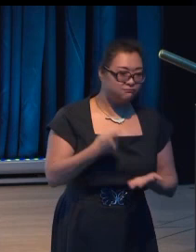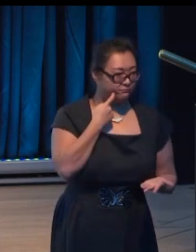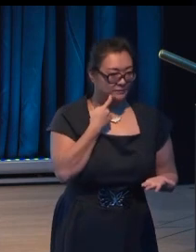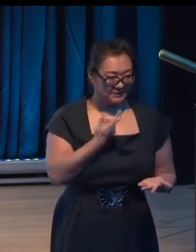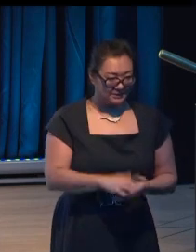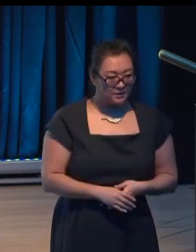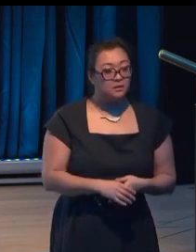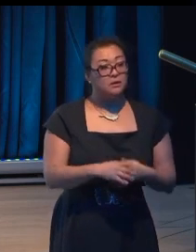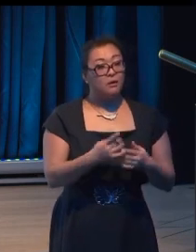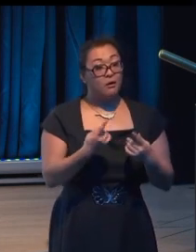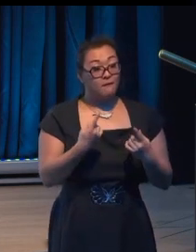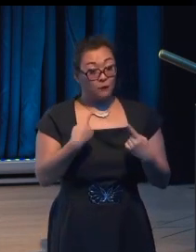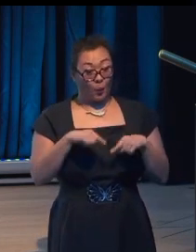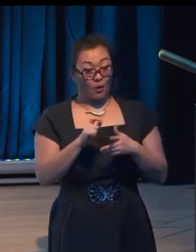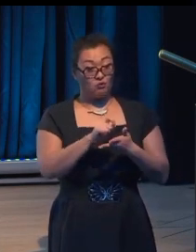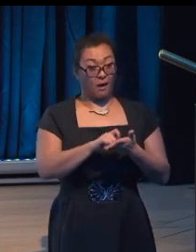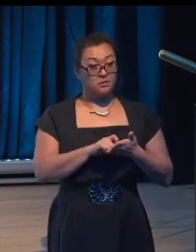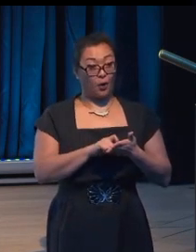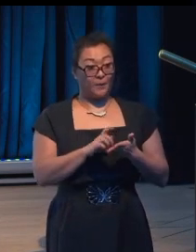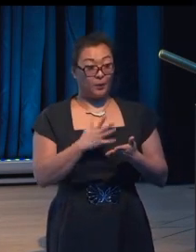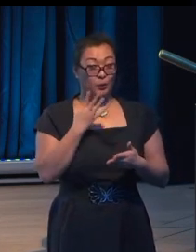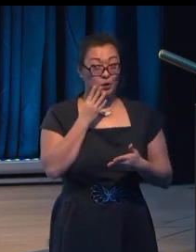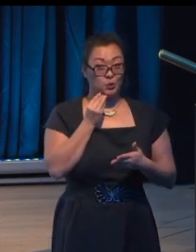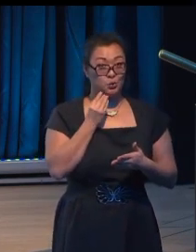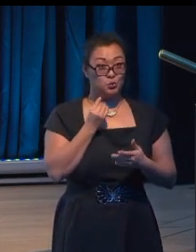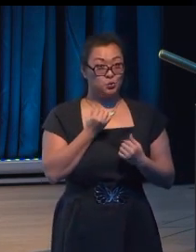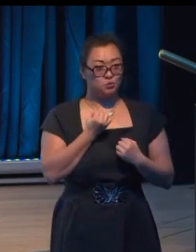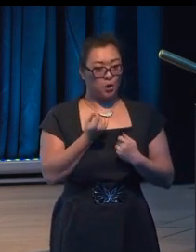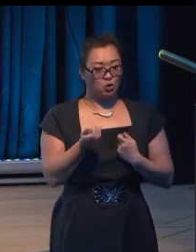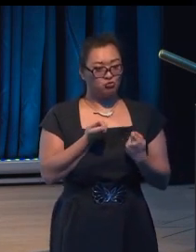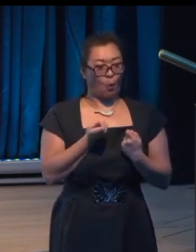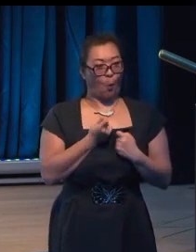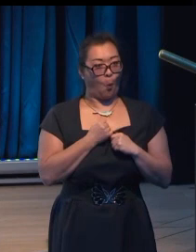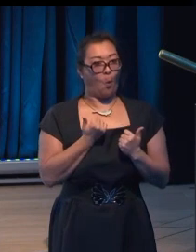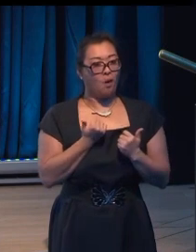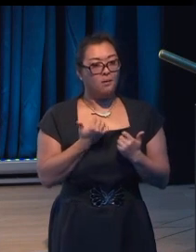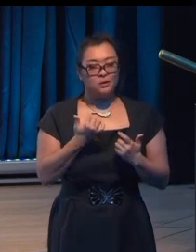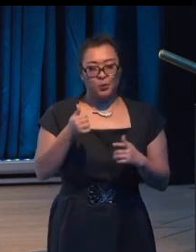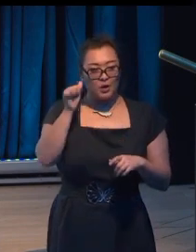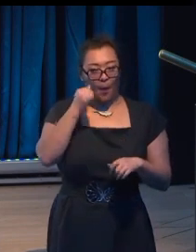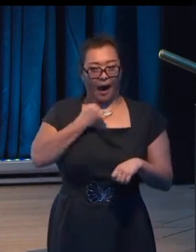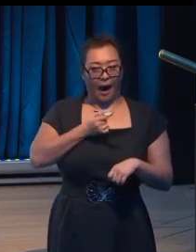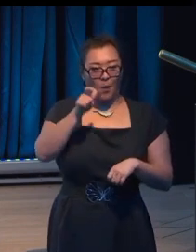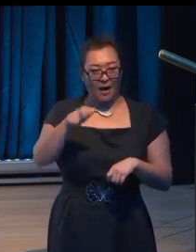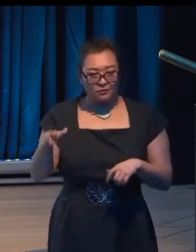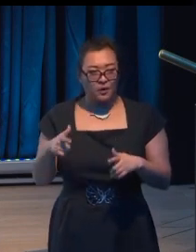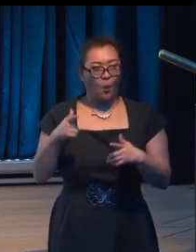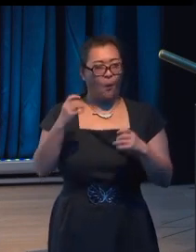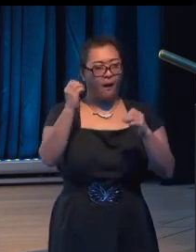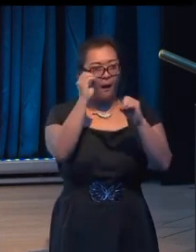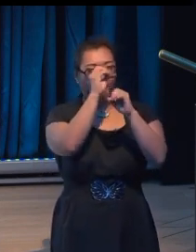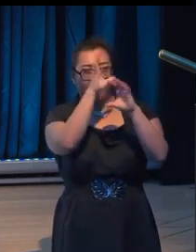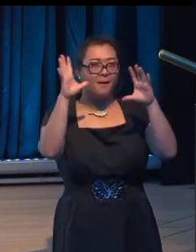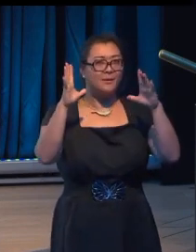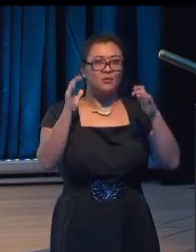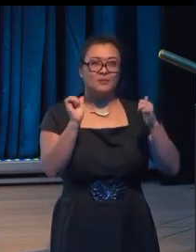of control, of writing characters how we want, or dreaming up amazing scenes of excitement and adventure that may just not always translate to